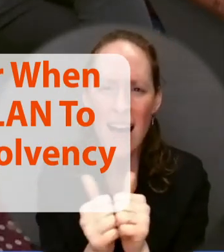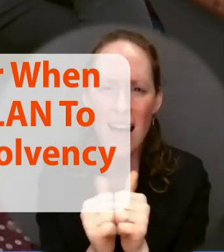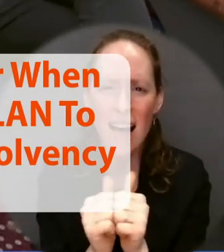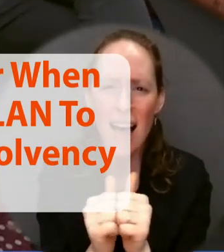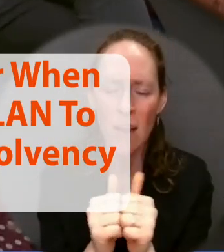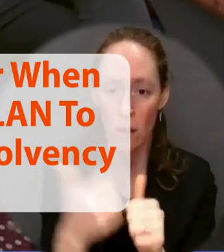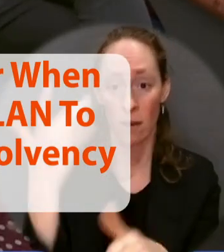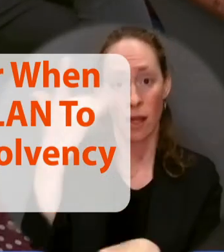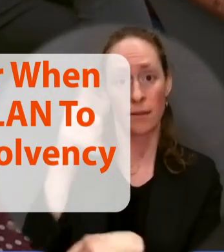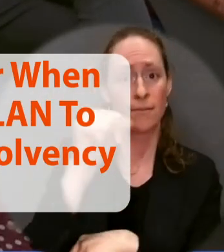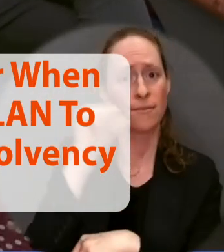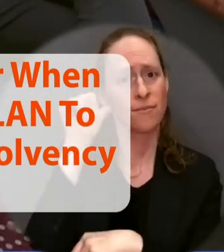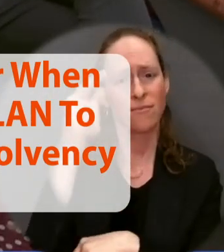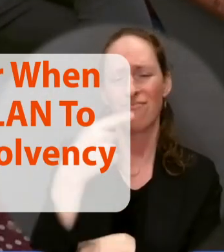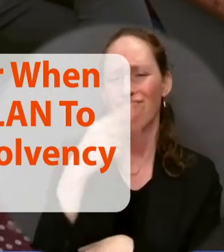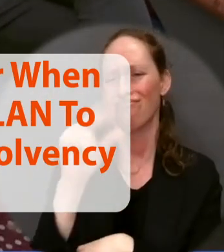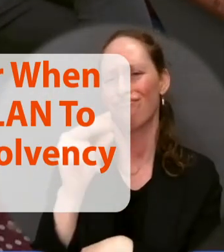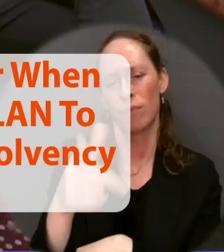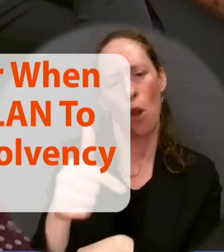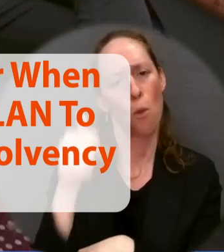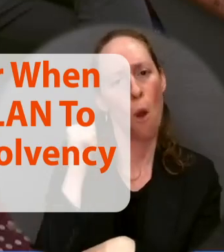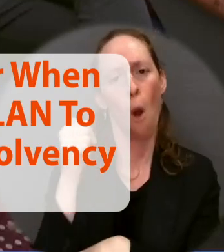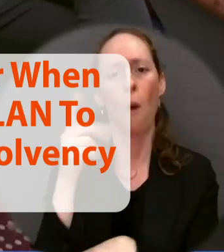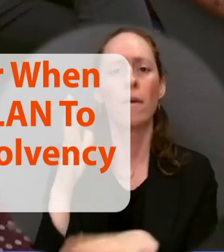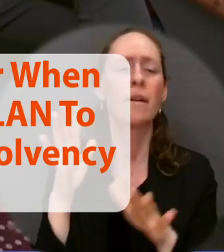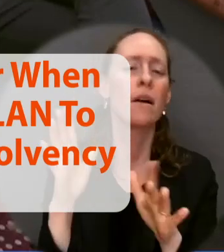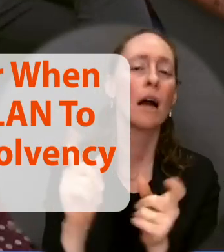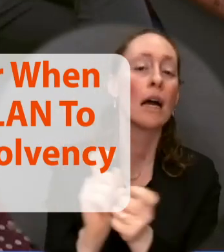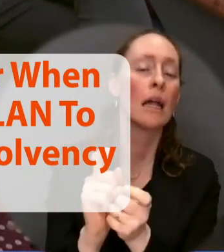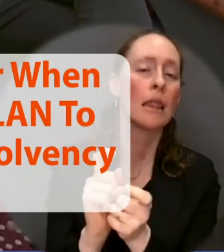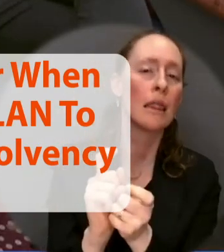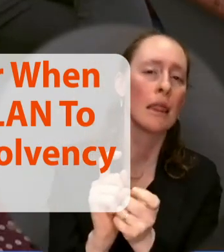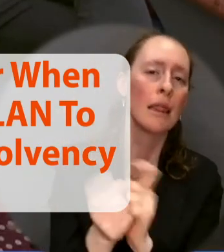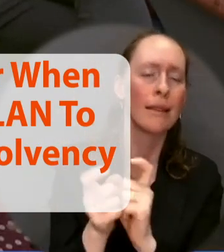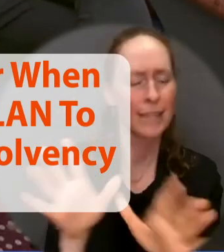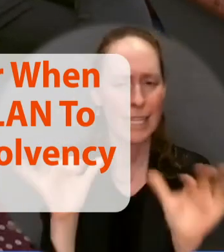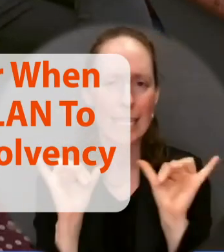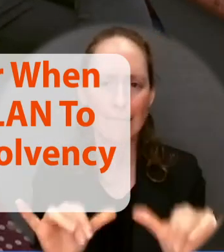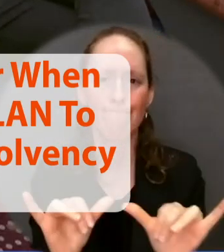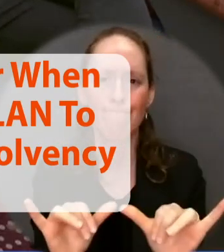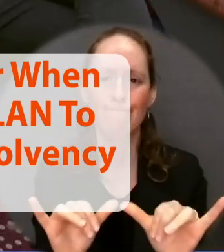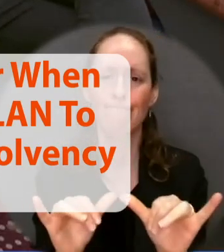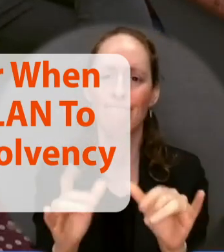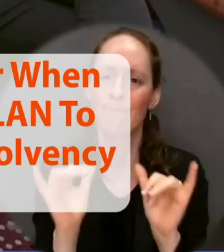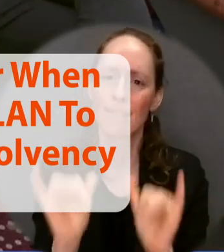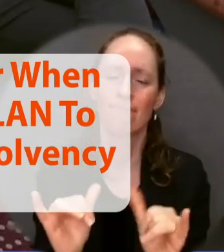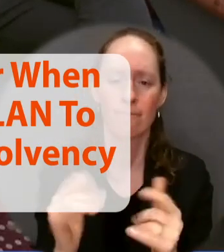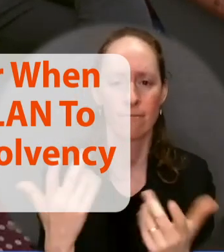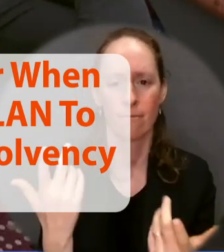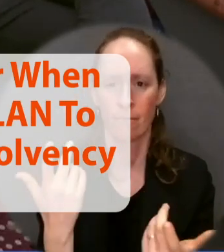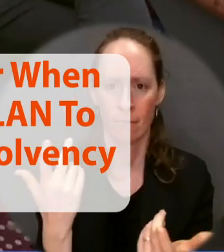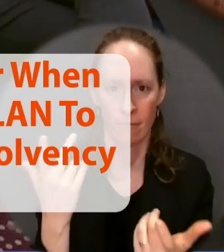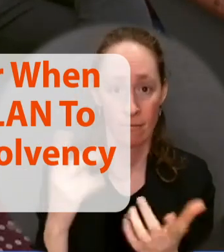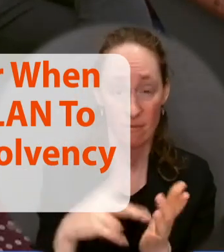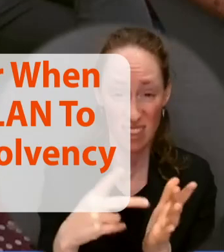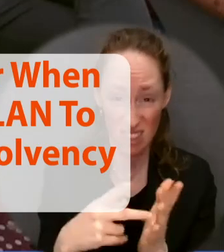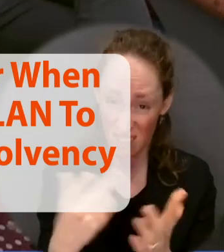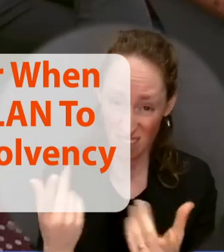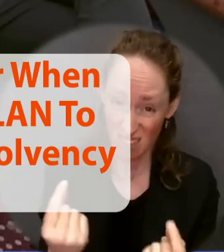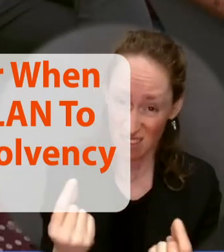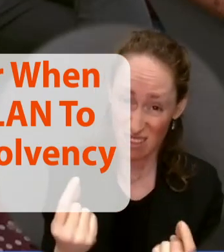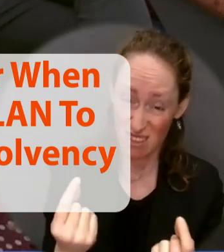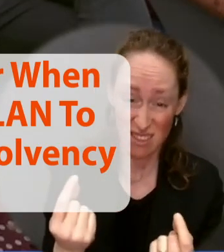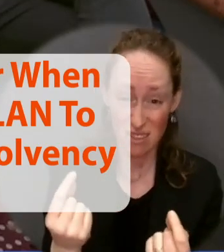payroll tax for wealthier individuals. You say in the document that he's interested in working with Congress. Can you explain whether that means that he hopes for a deal this